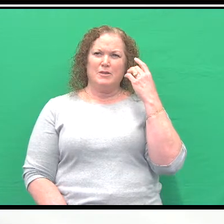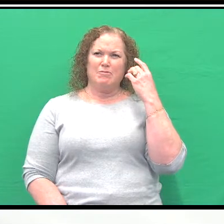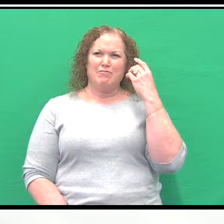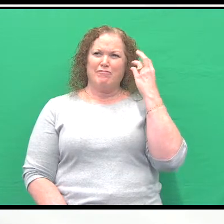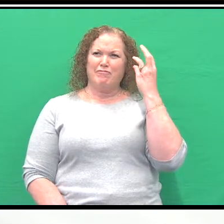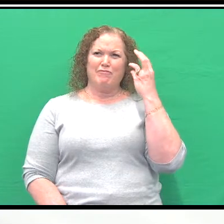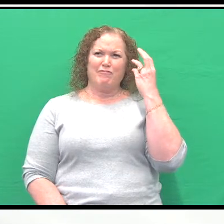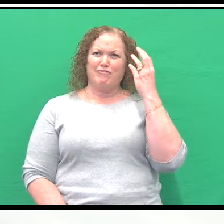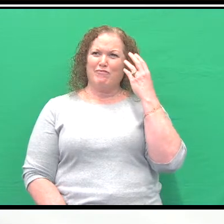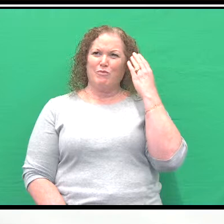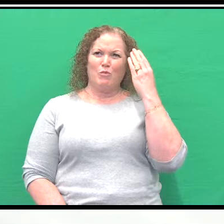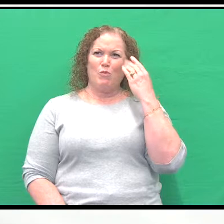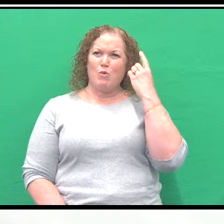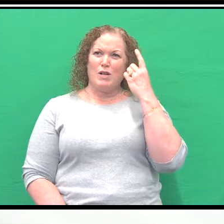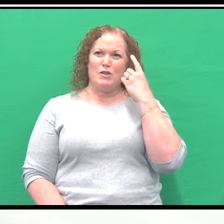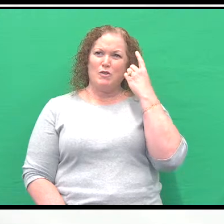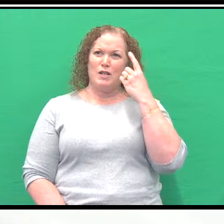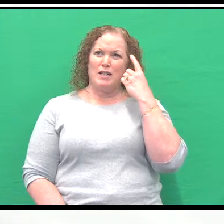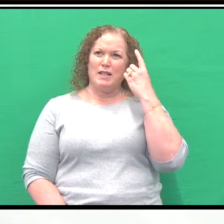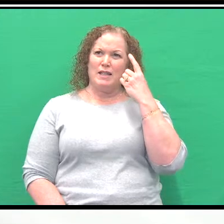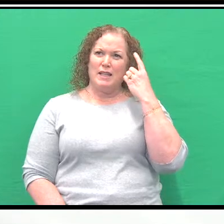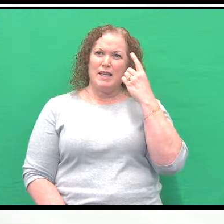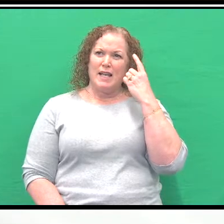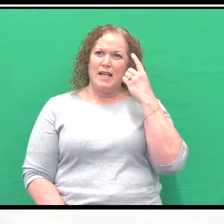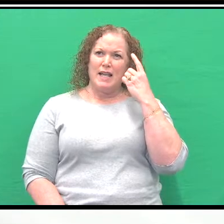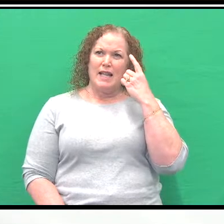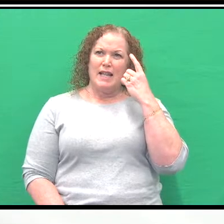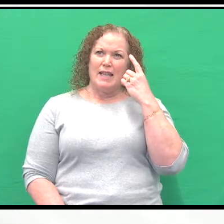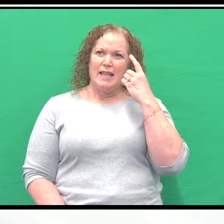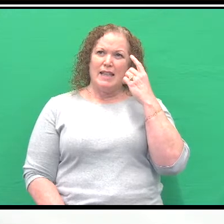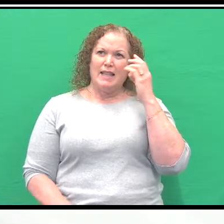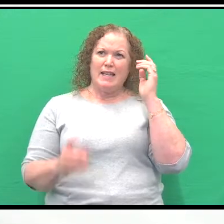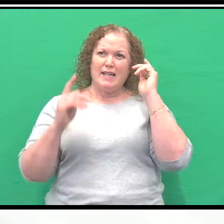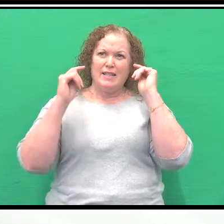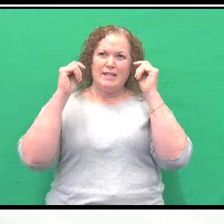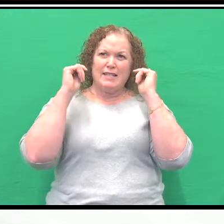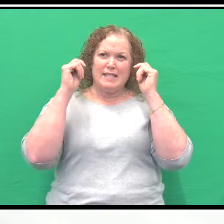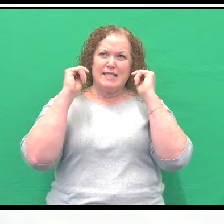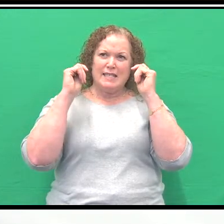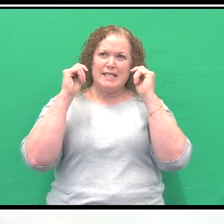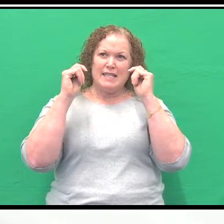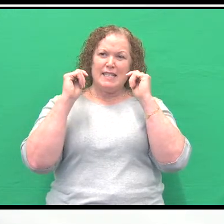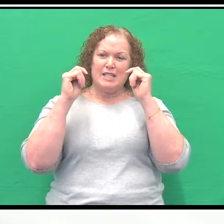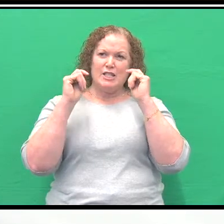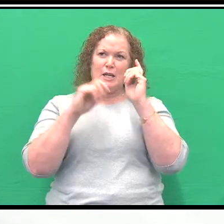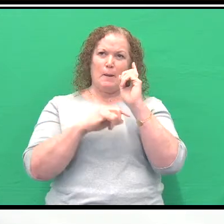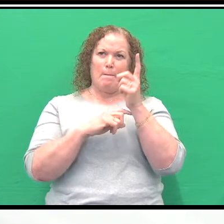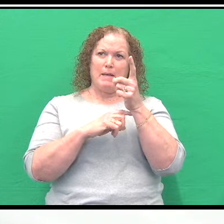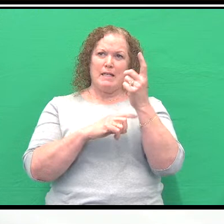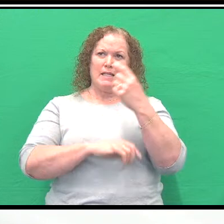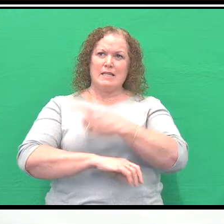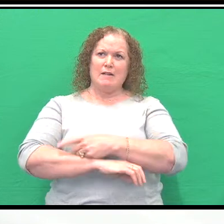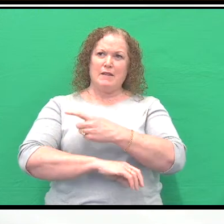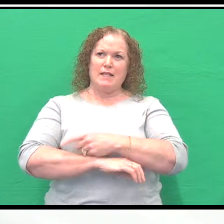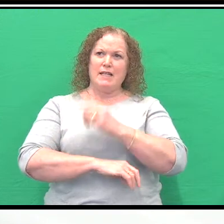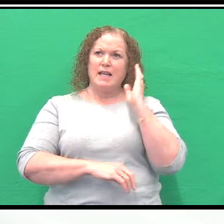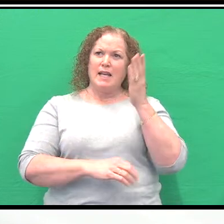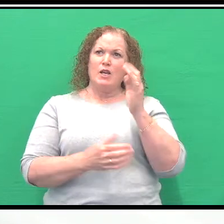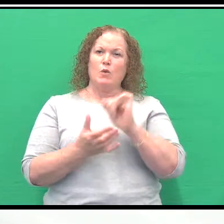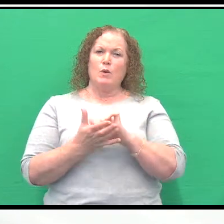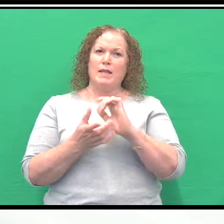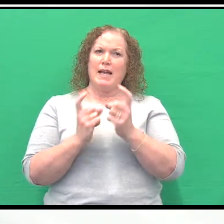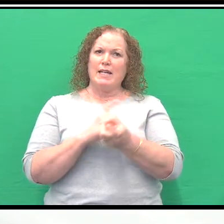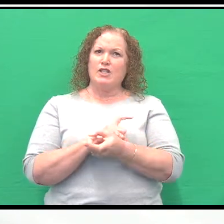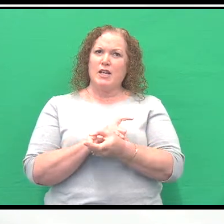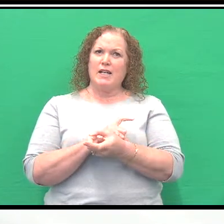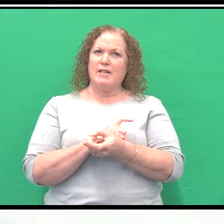each school, high school, middle, and elementary, will that change as a result of this bill 328 at all, or No.